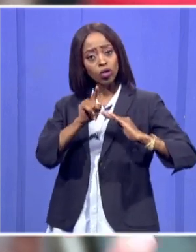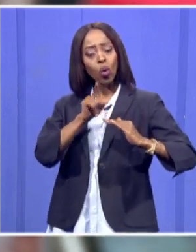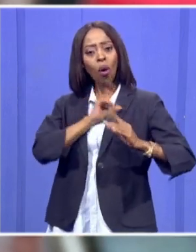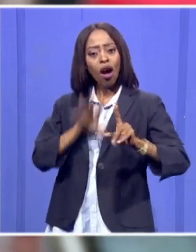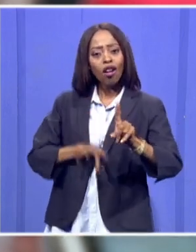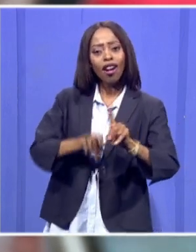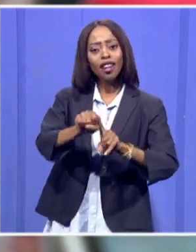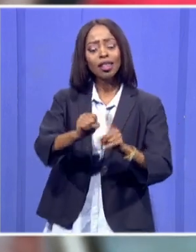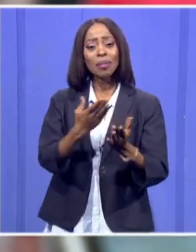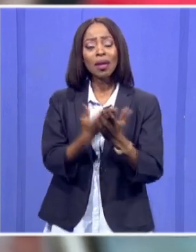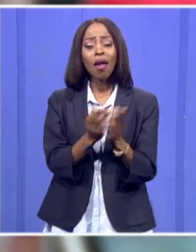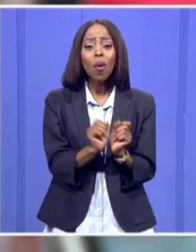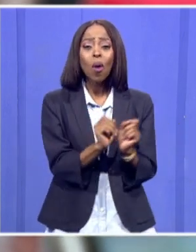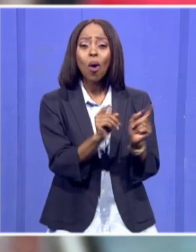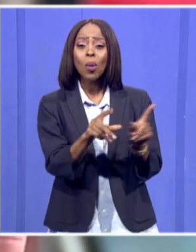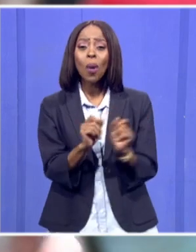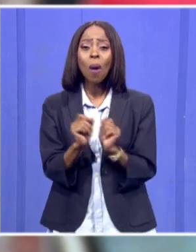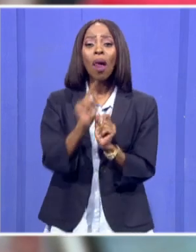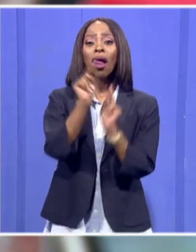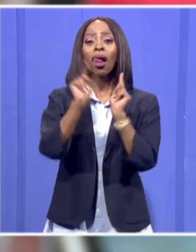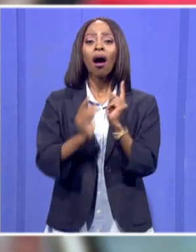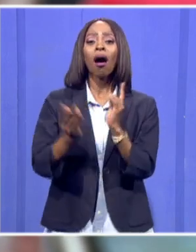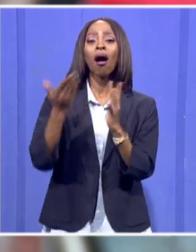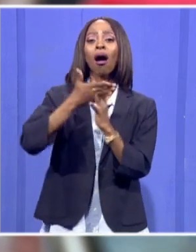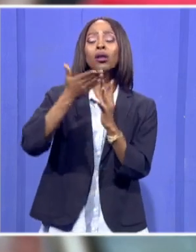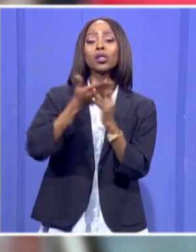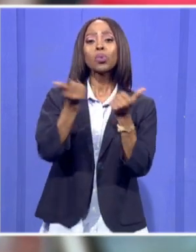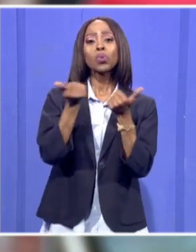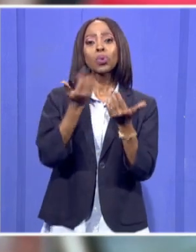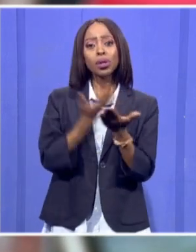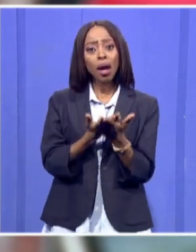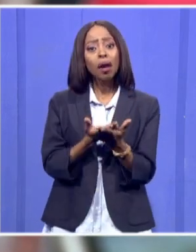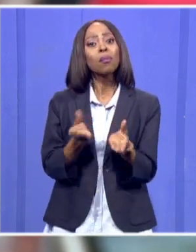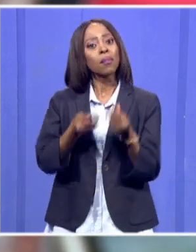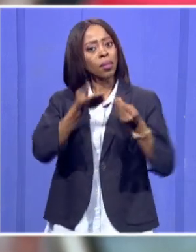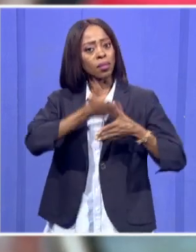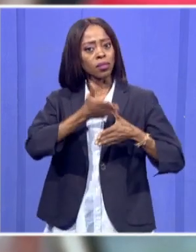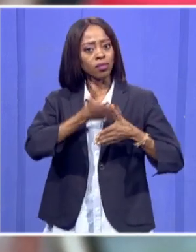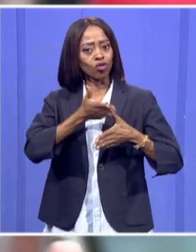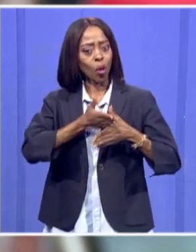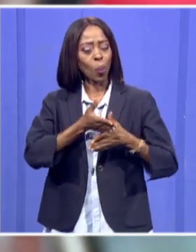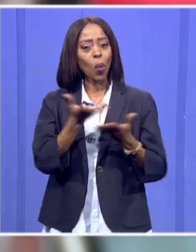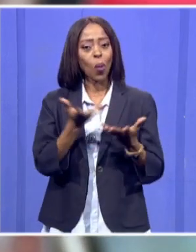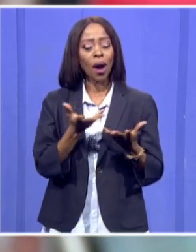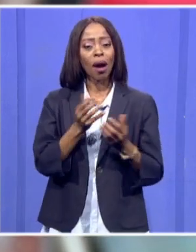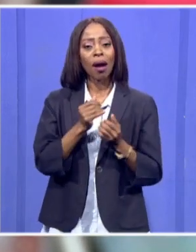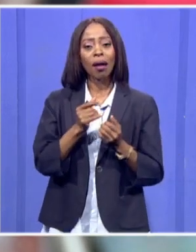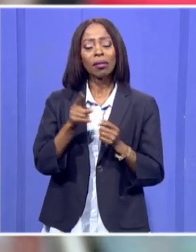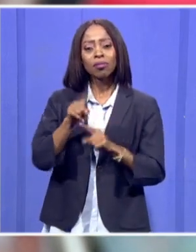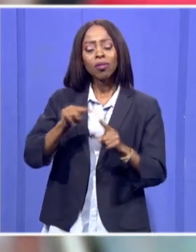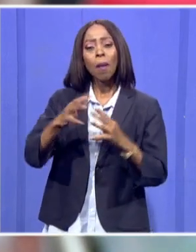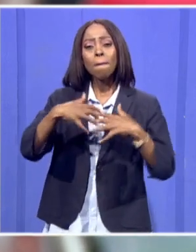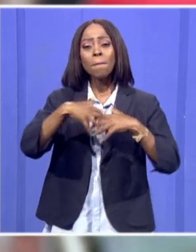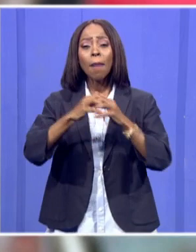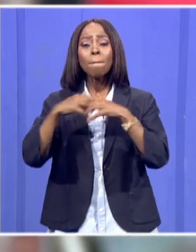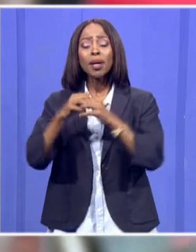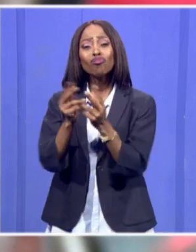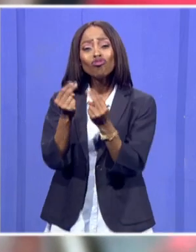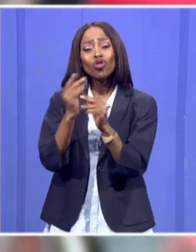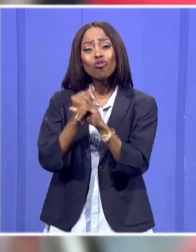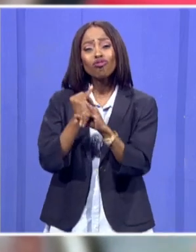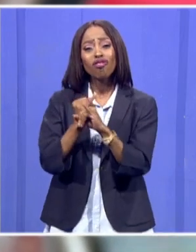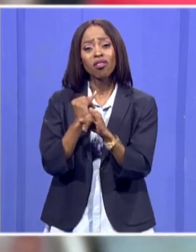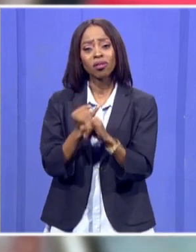we can give opportunities for our people to be able to get jobs in the space, create new industries. There's been concerns